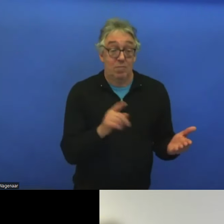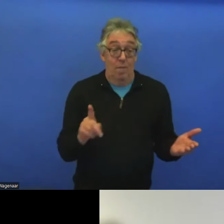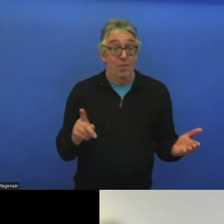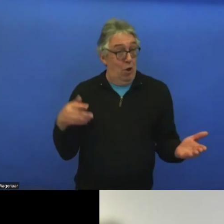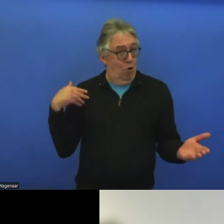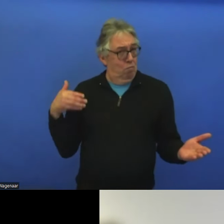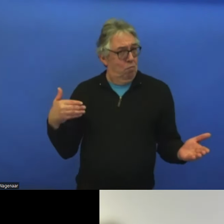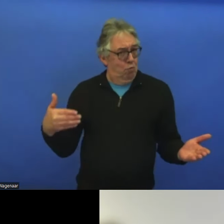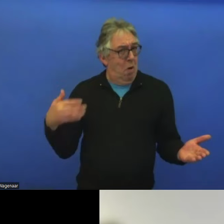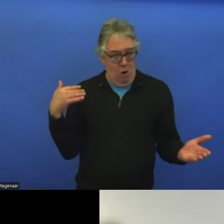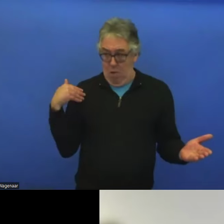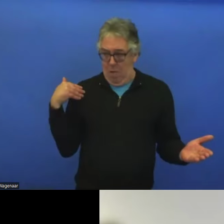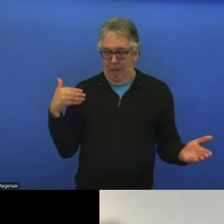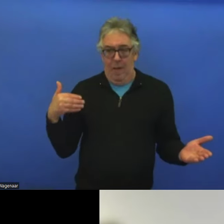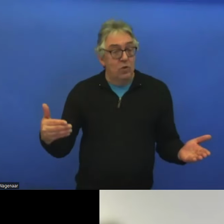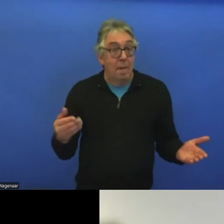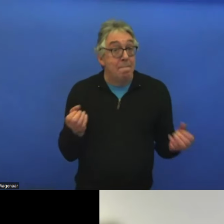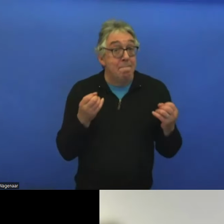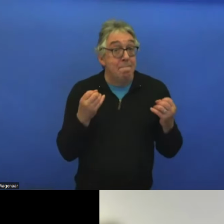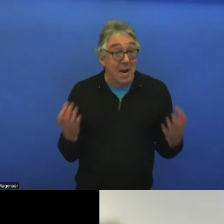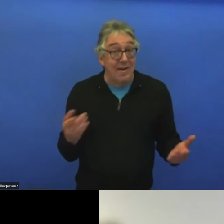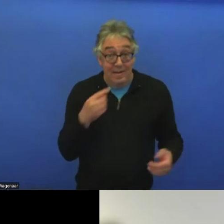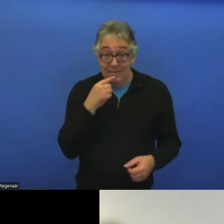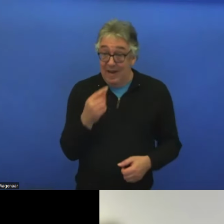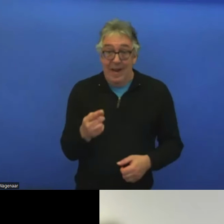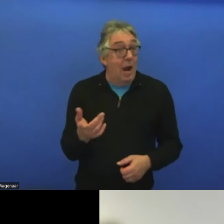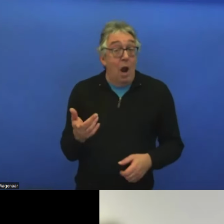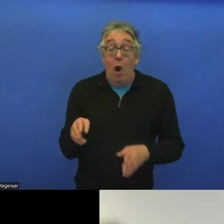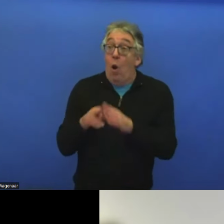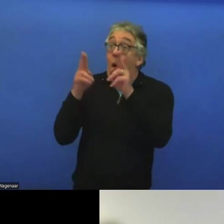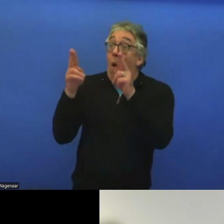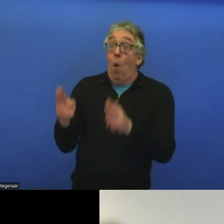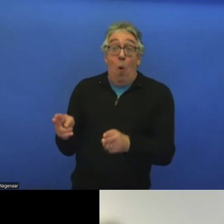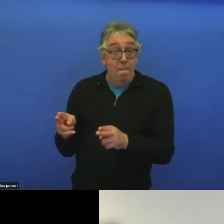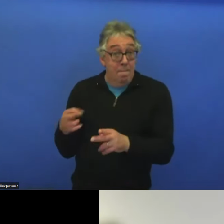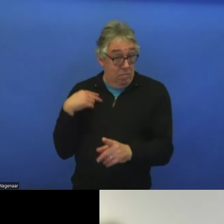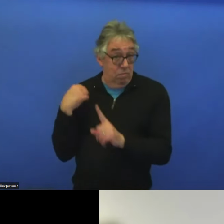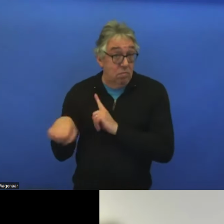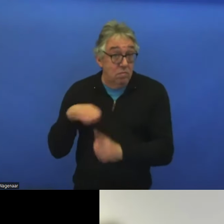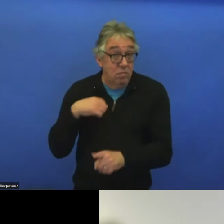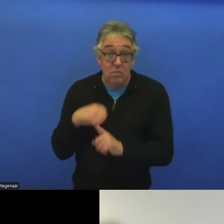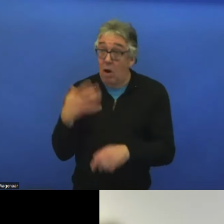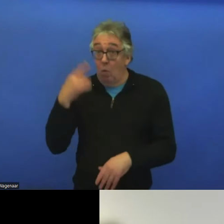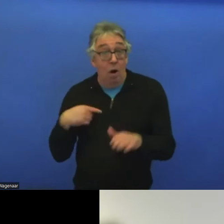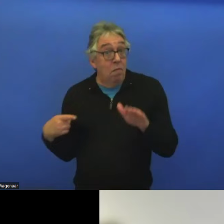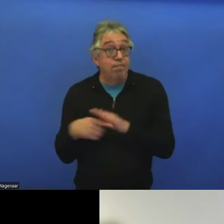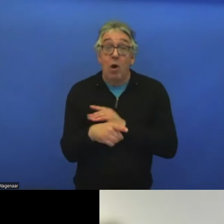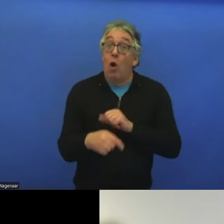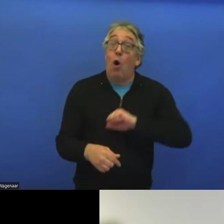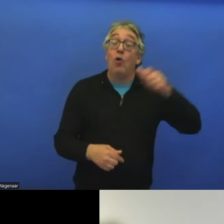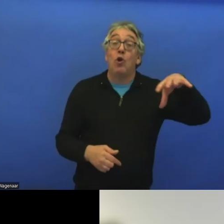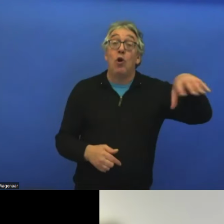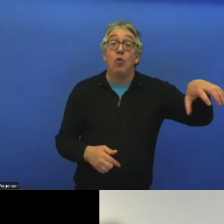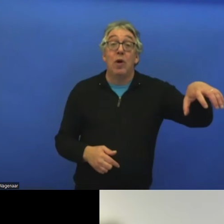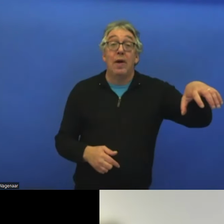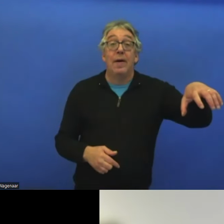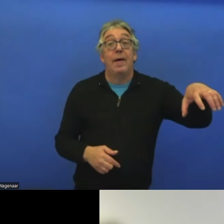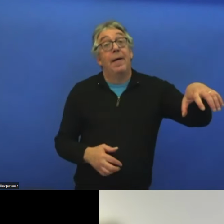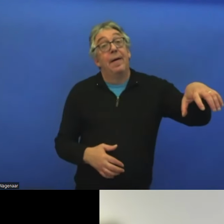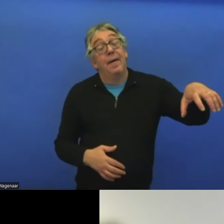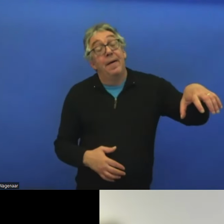frequent. Then one person can claim fear from only one person of their family, one spouse,